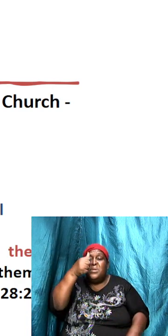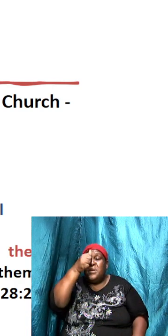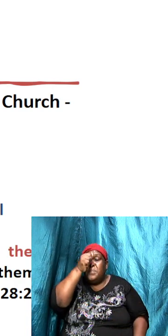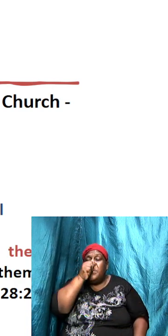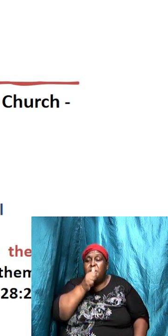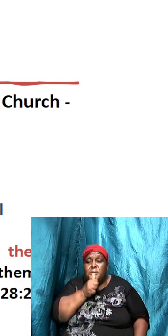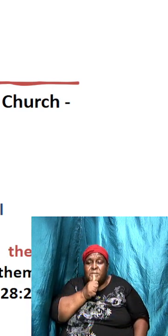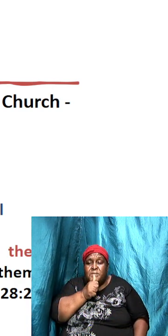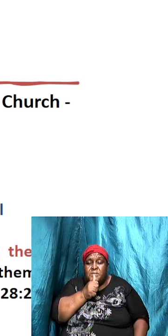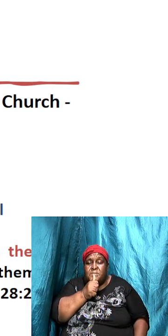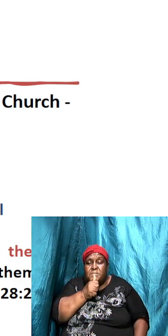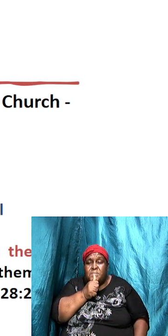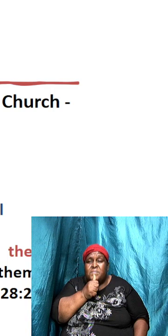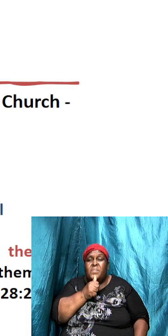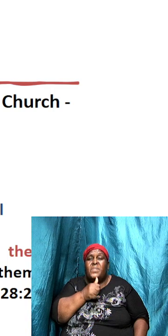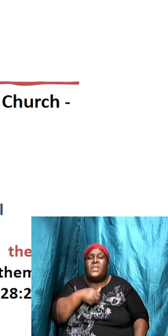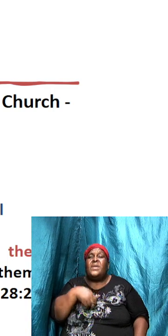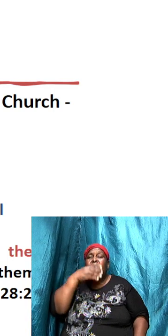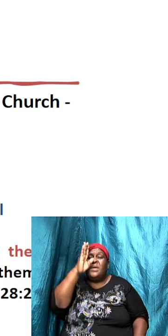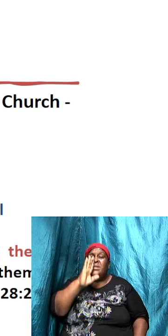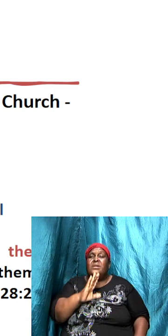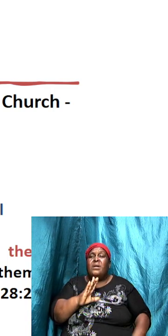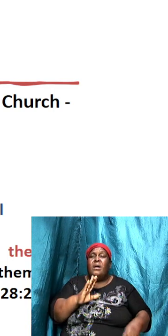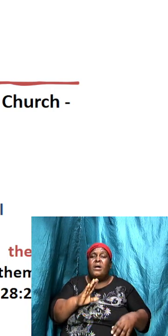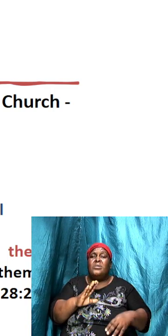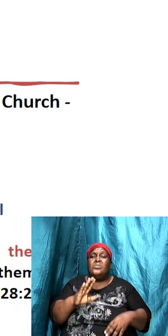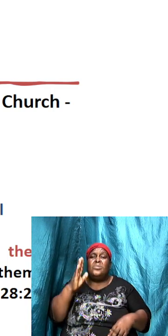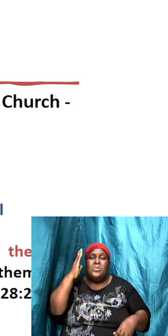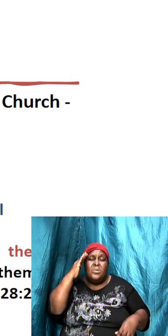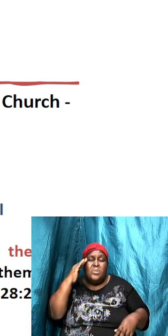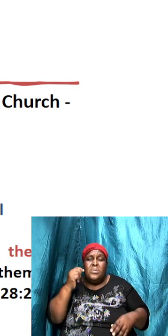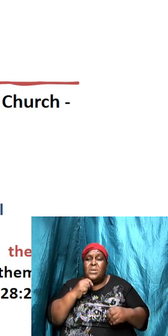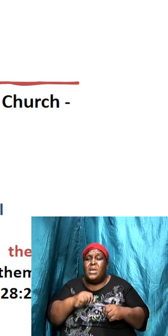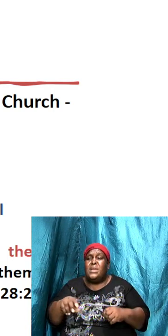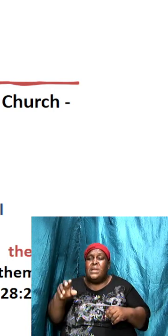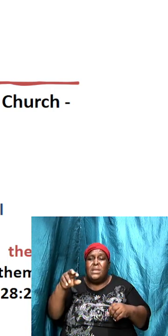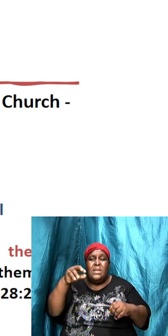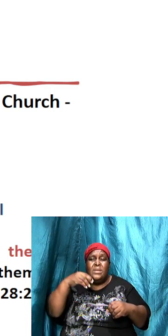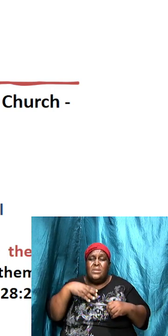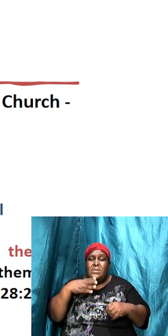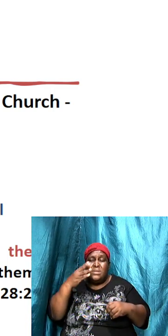and then he went on and he knows that they cannot bear those who are evil